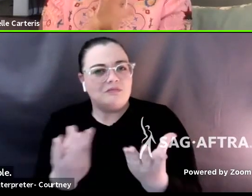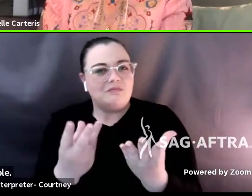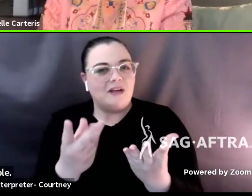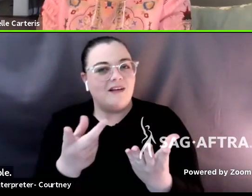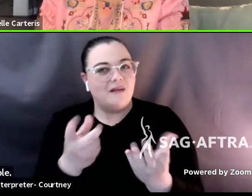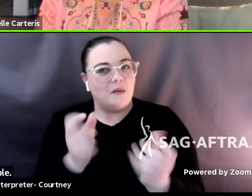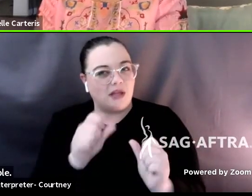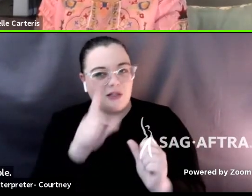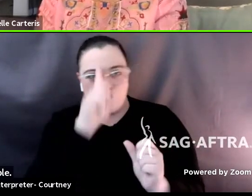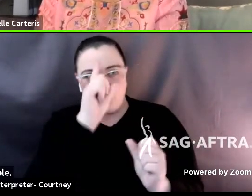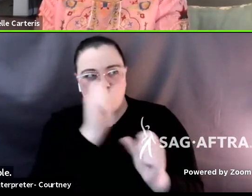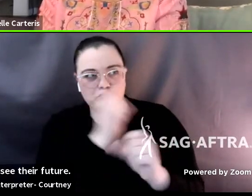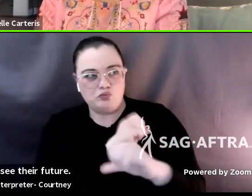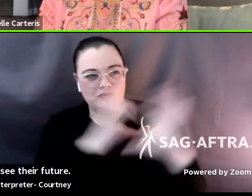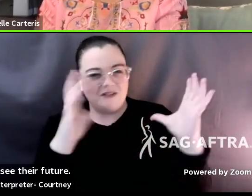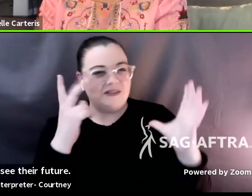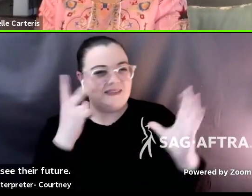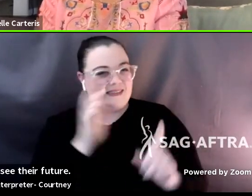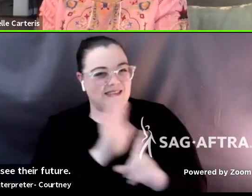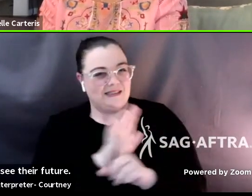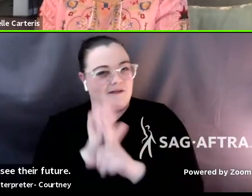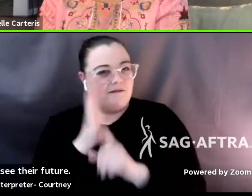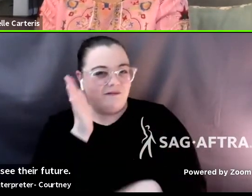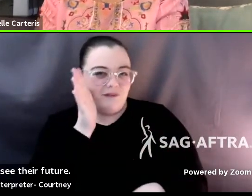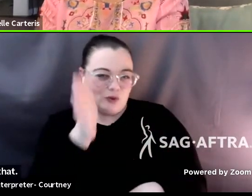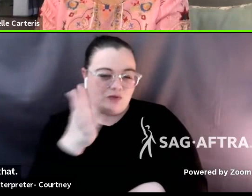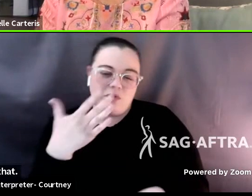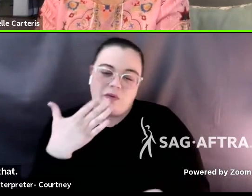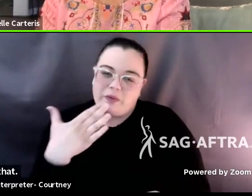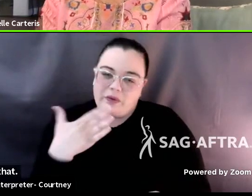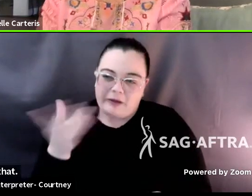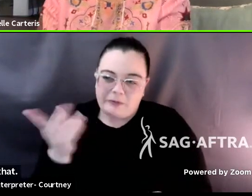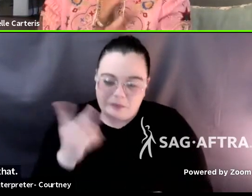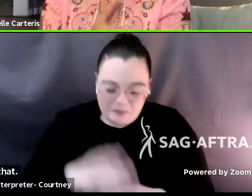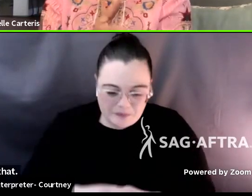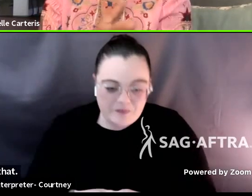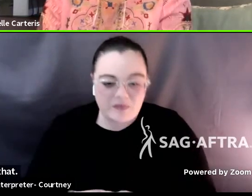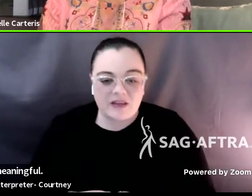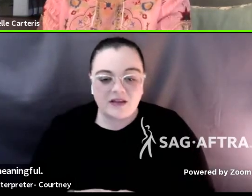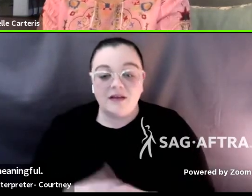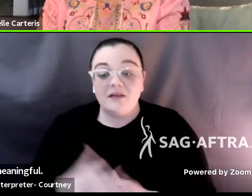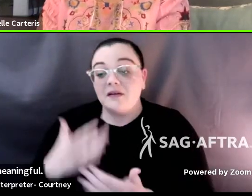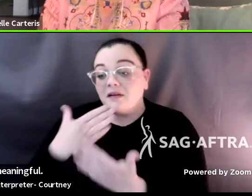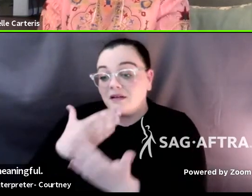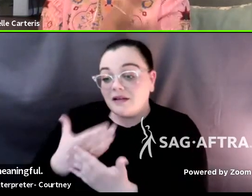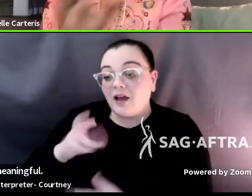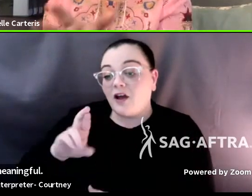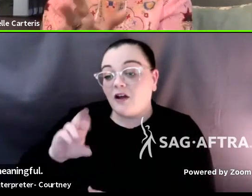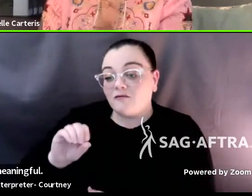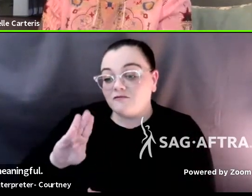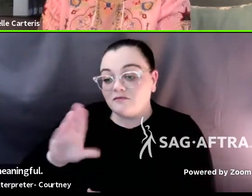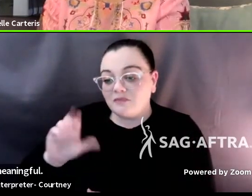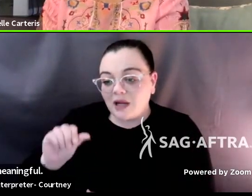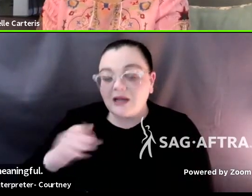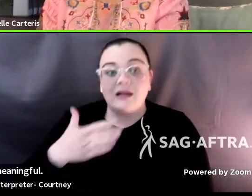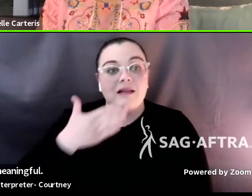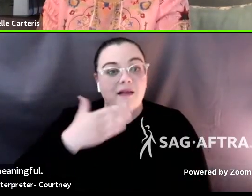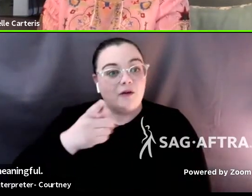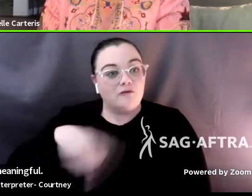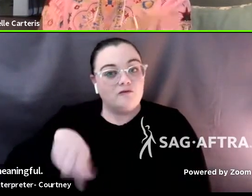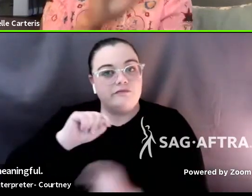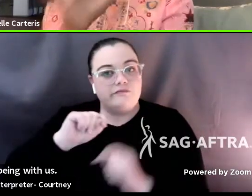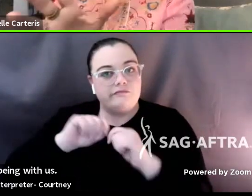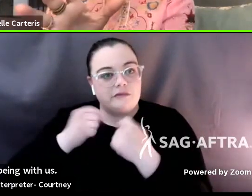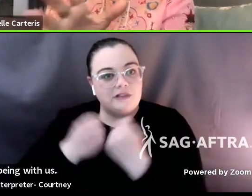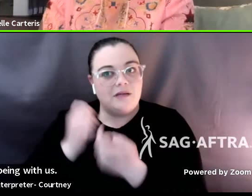future. So thank you for that. That's really, really meaningful. And thank you, Rebecca, for being with us, and for everybody to help, you know, for